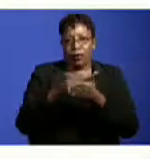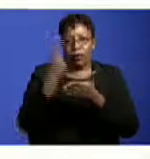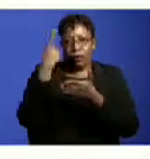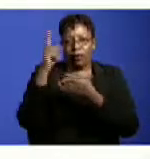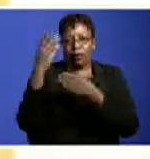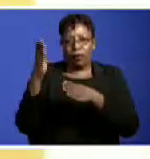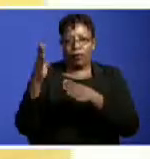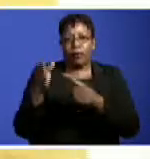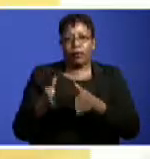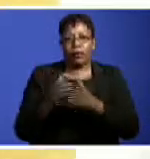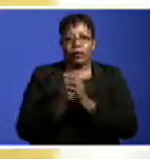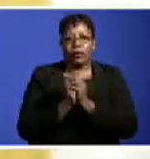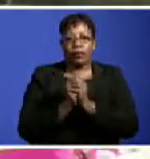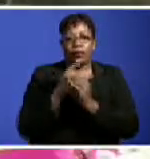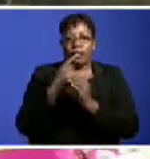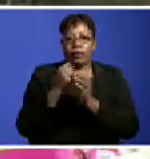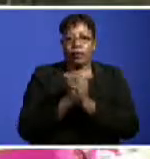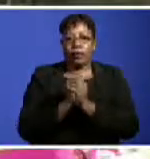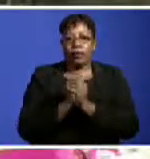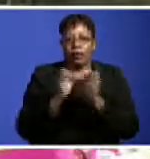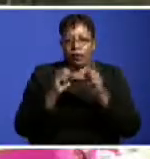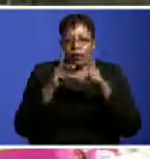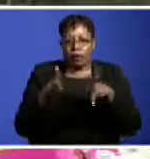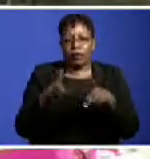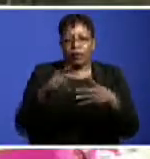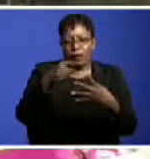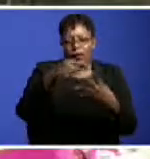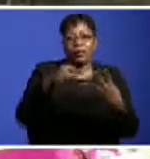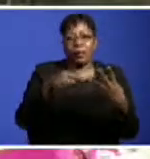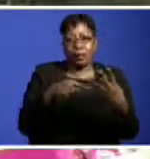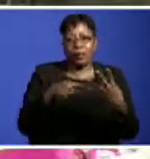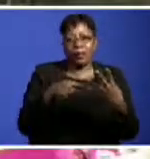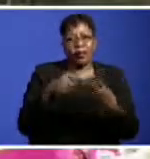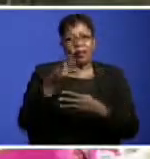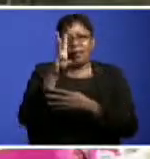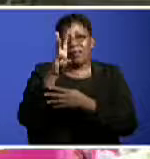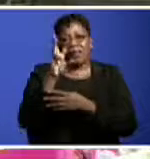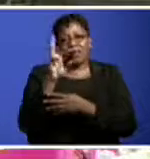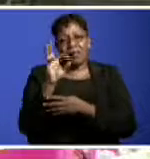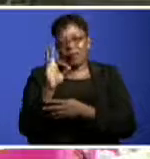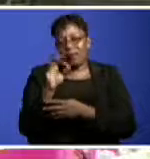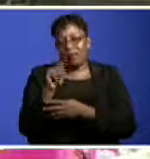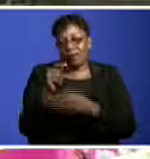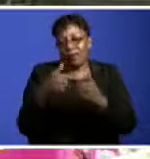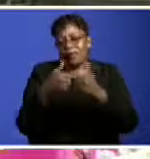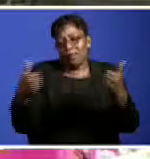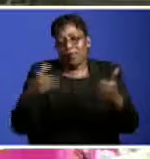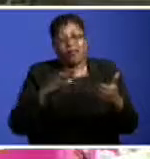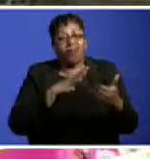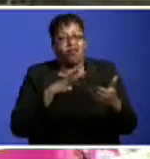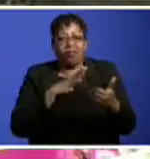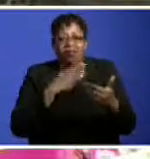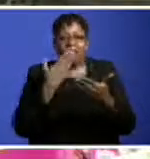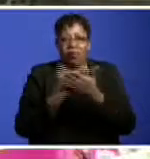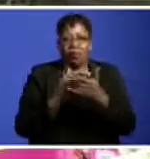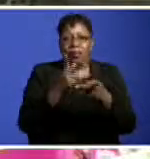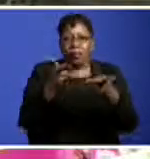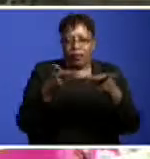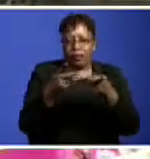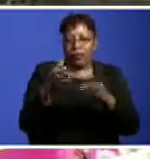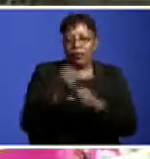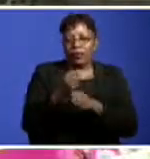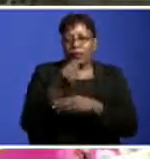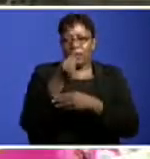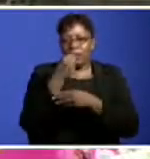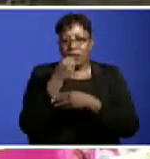an opportunity to mingle, even if it's just 6 feet apart, get some great food. There's some great places out here to get some food. They